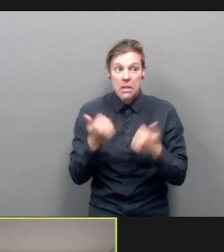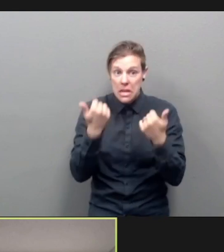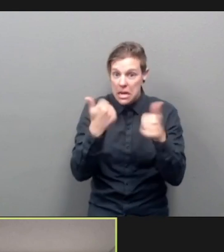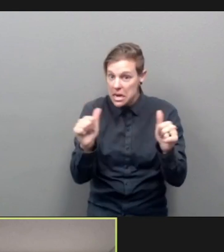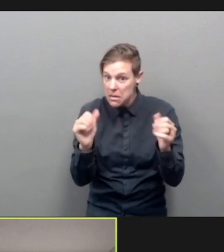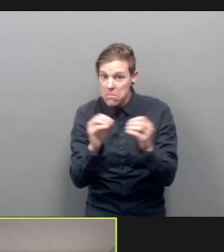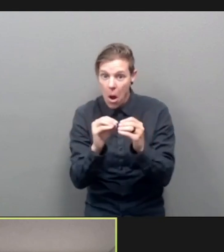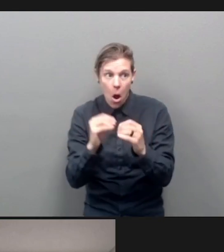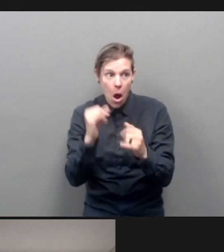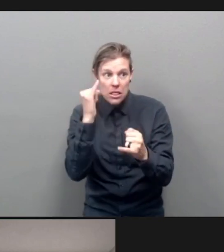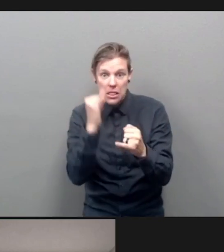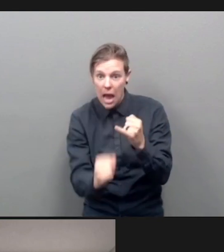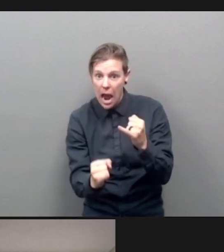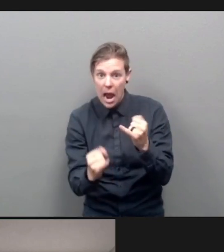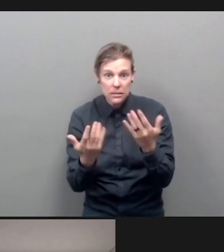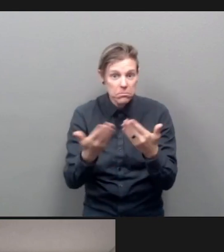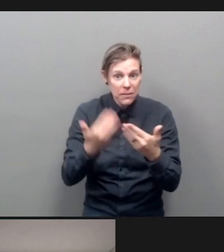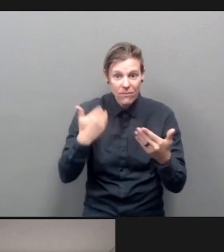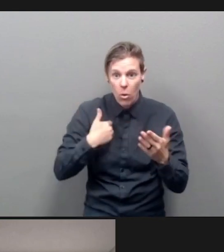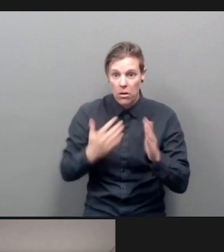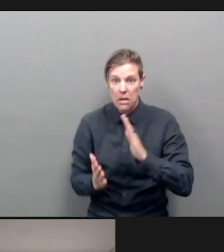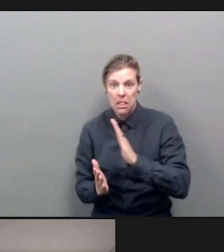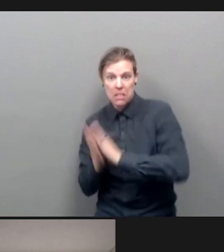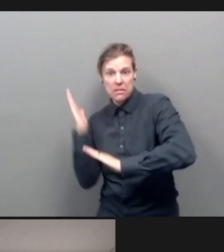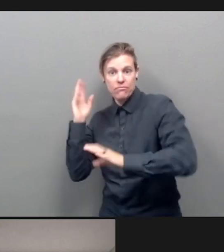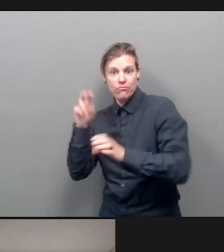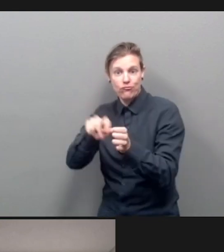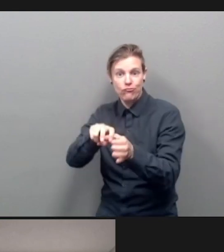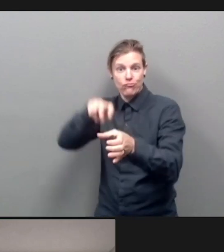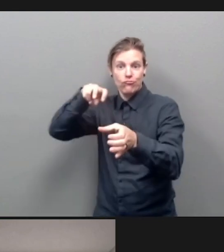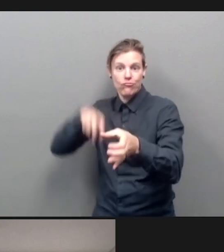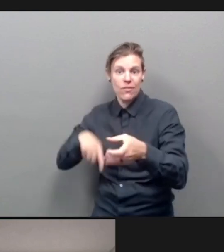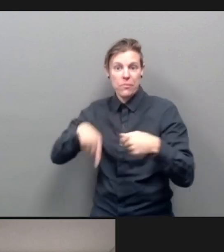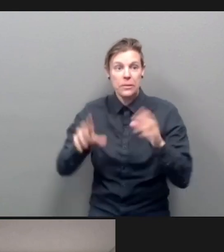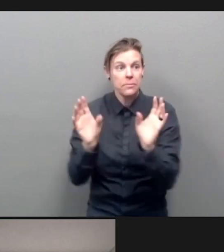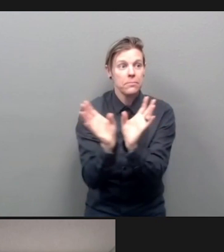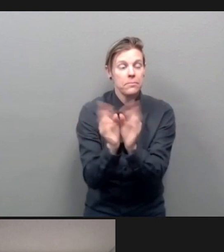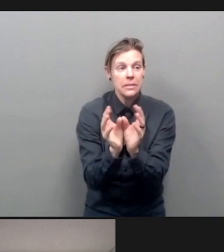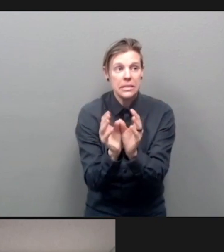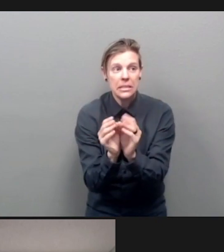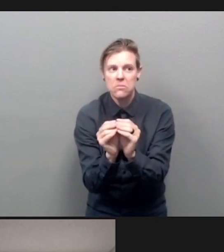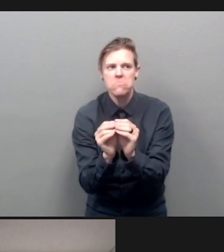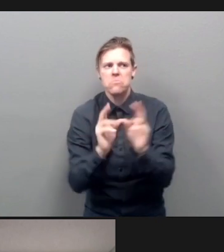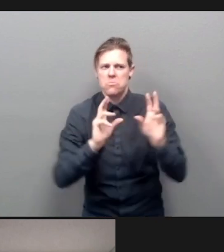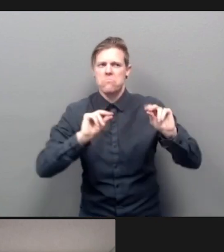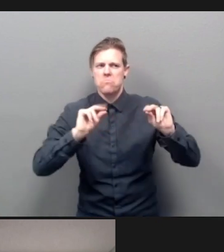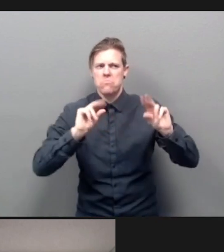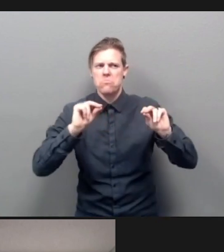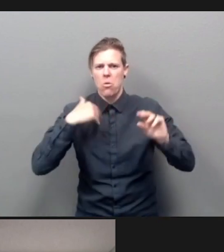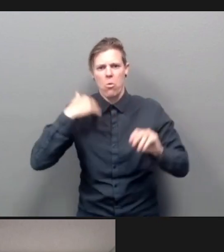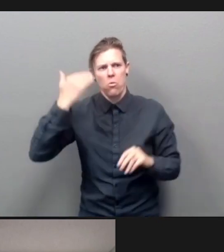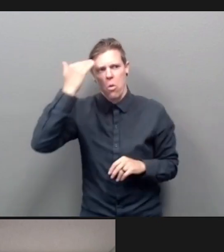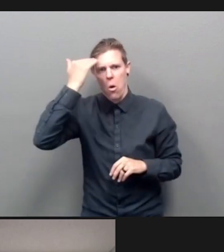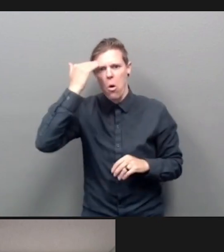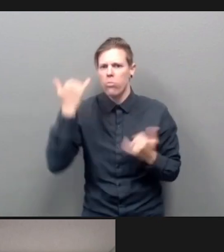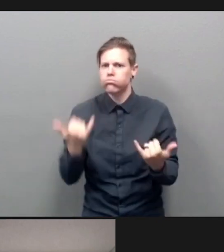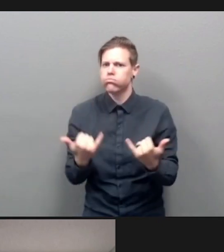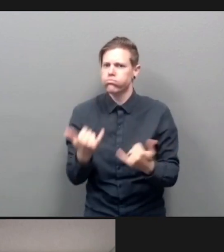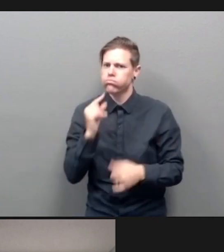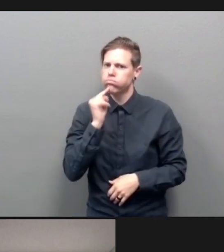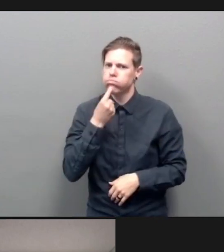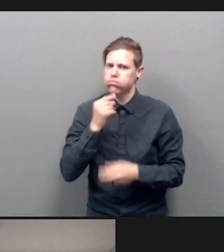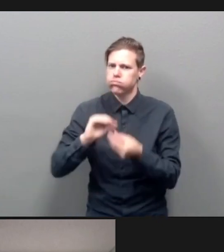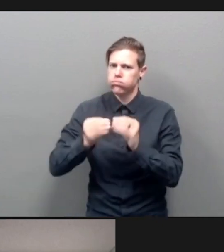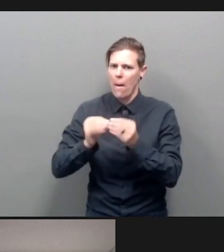off, Governor? No, just that these are serious numbers. We're aware. We're seeing these increases. Dr. Grace, I know you're going to talk about it.